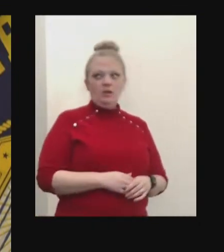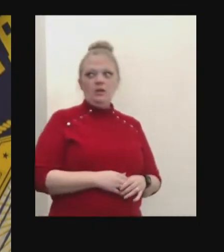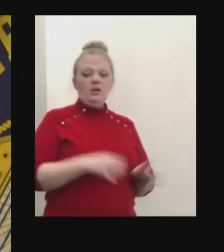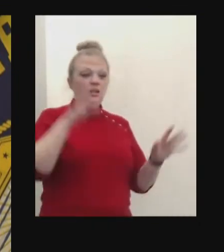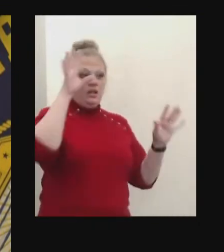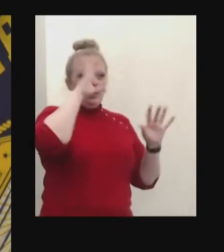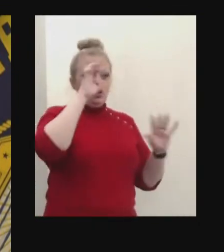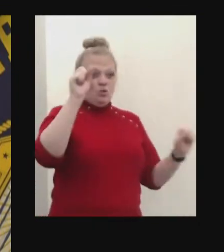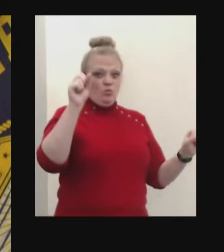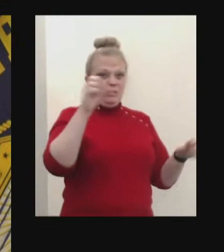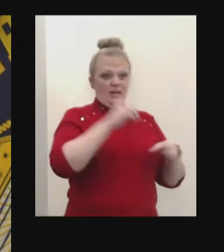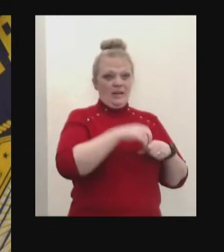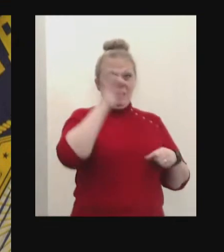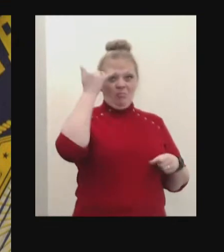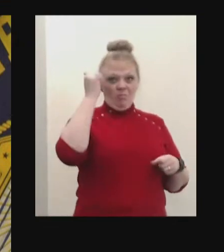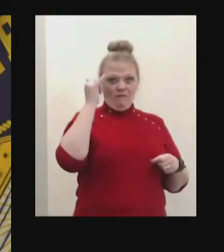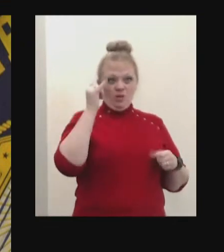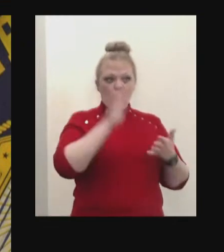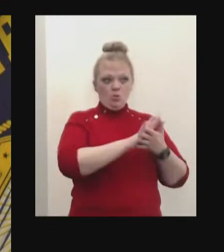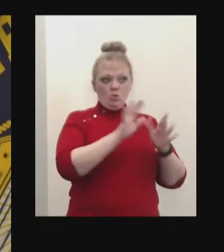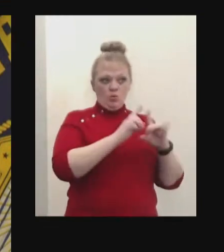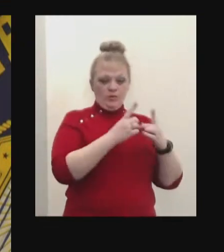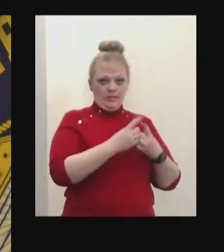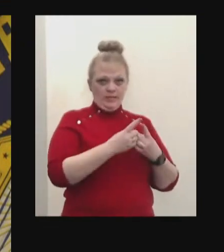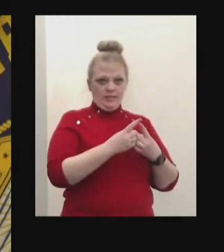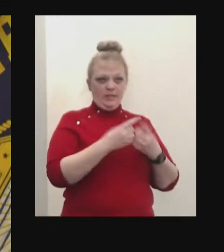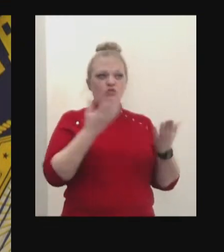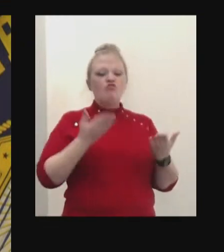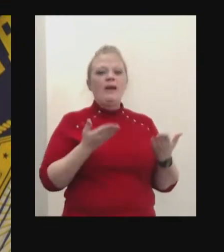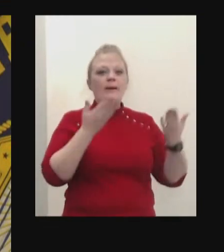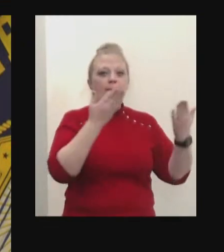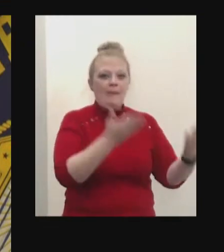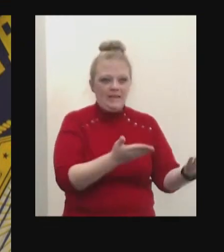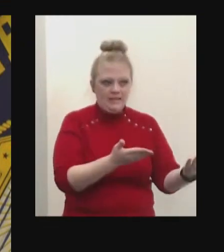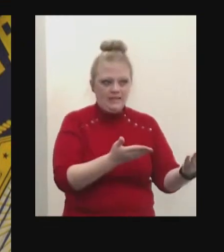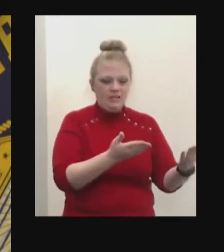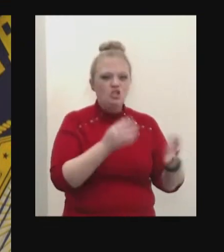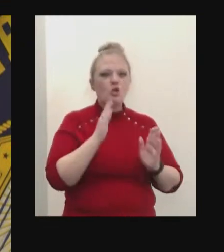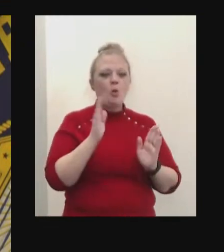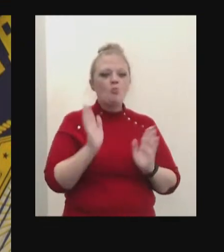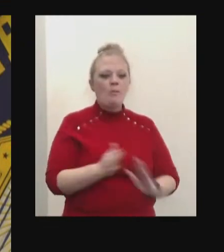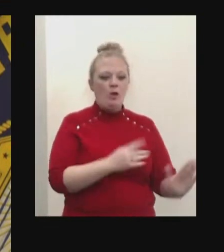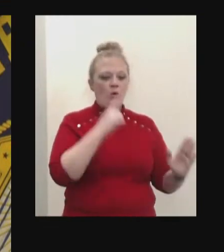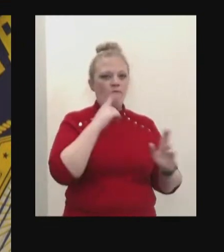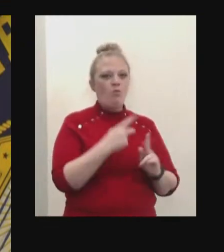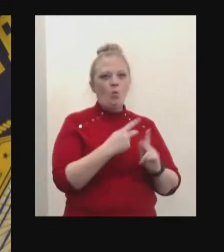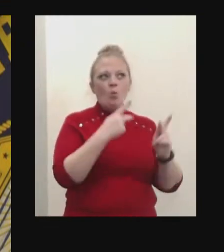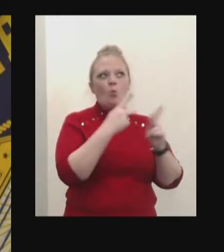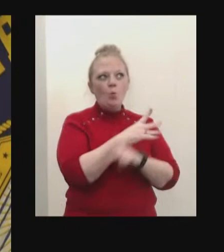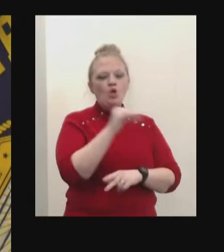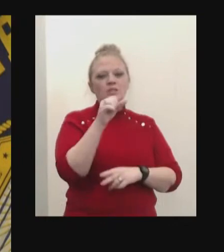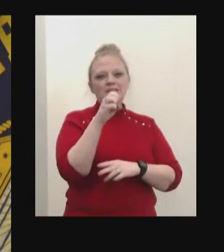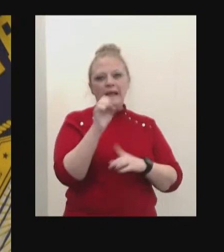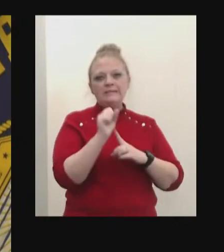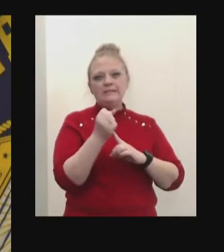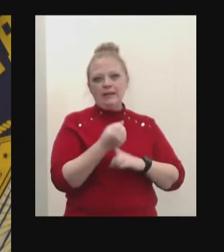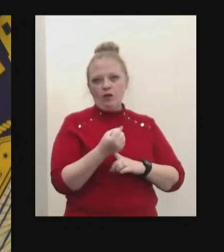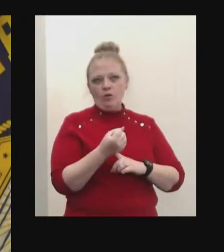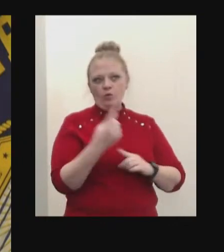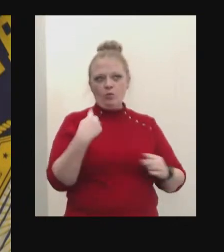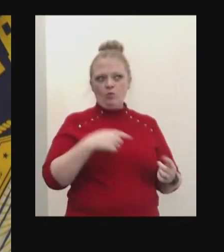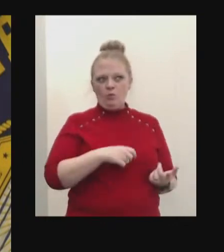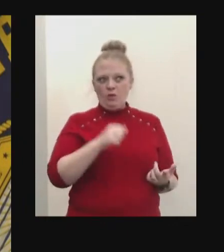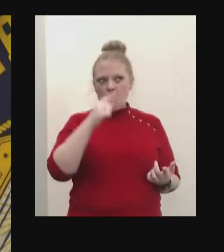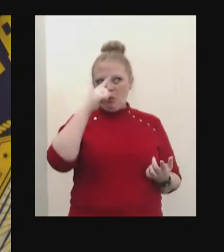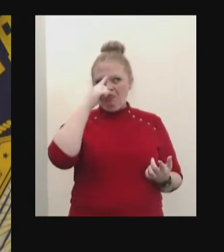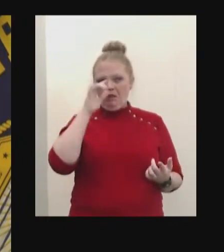made a recommendation based on probably just preparation for the worst case scenario. We don't see that as being a case here because our numbers are